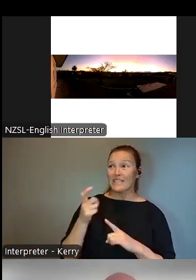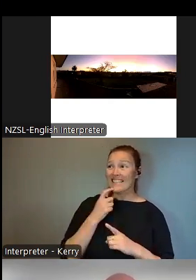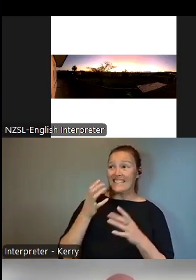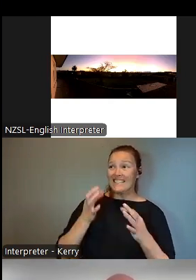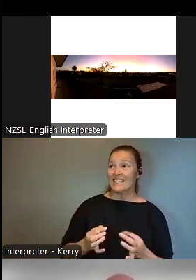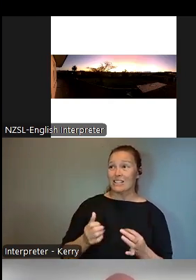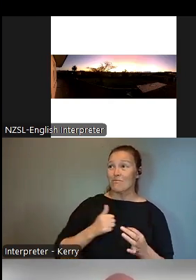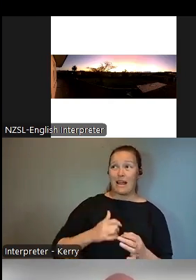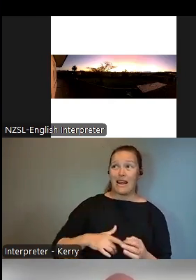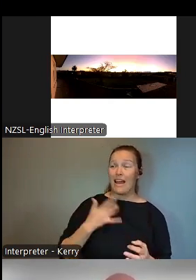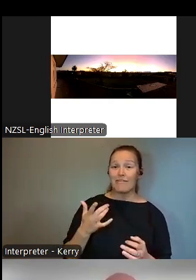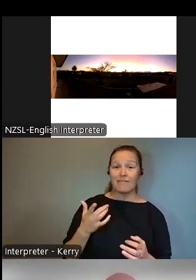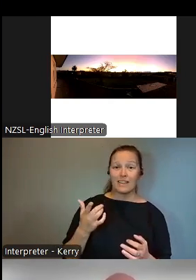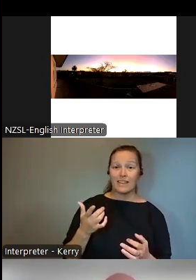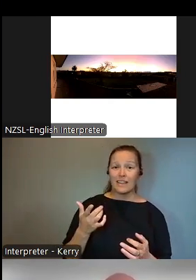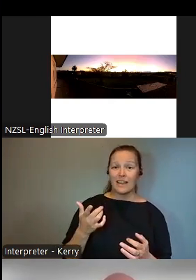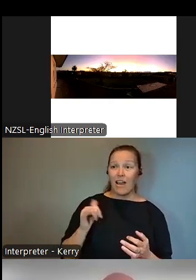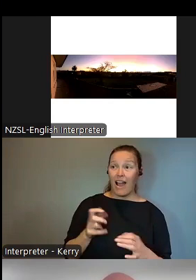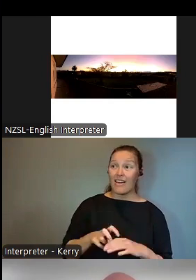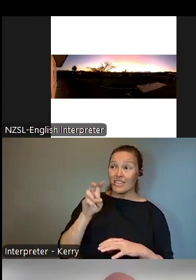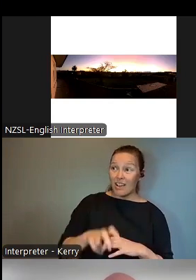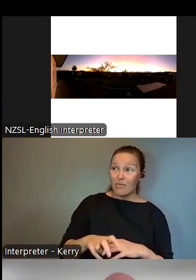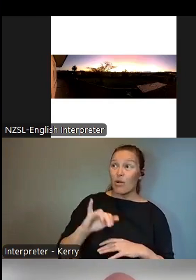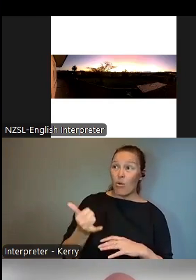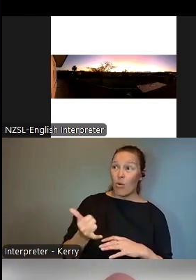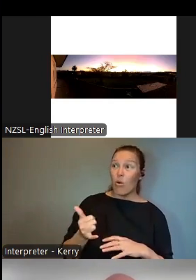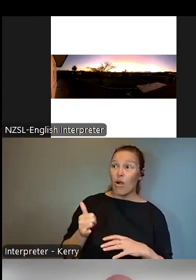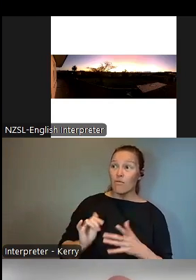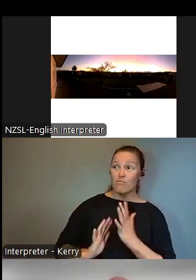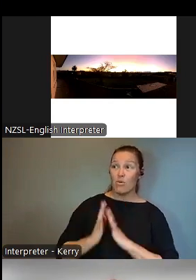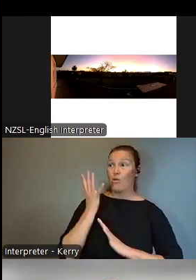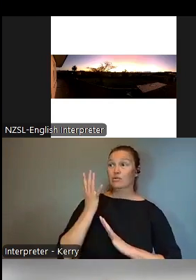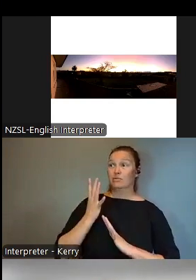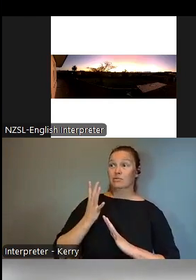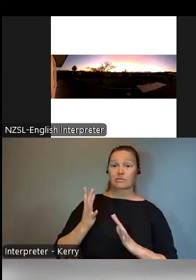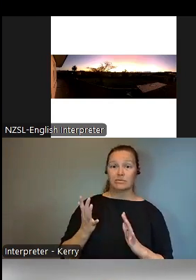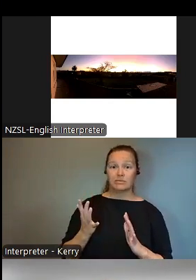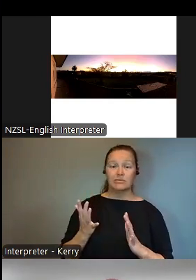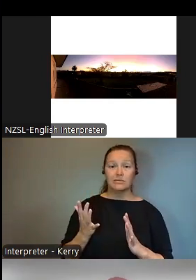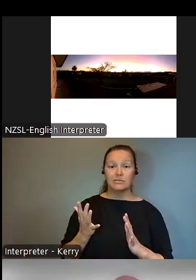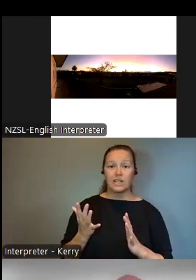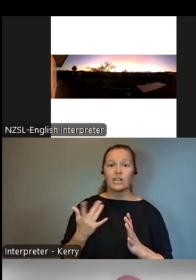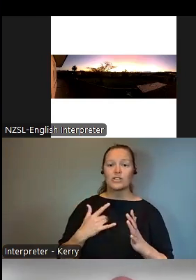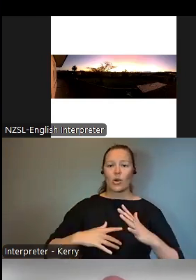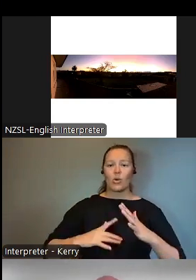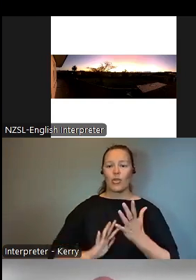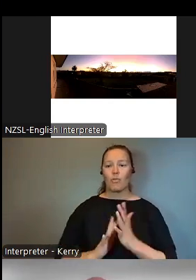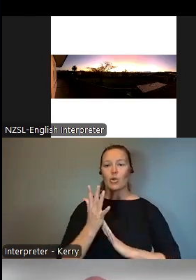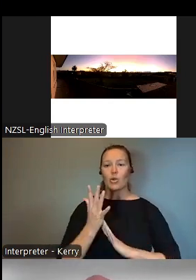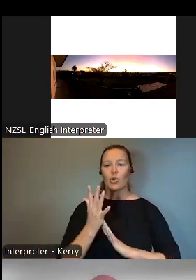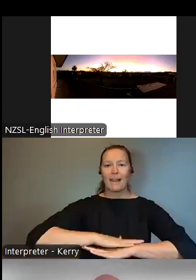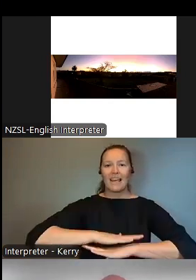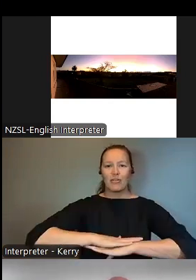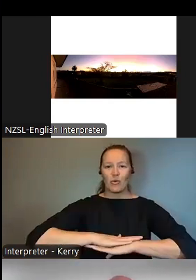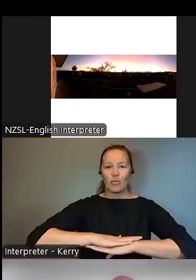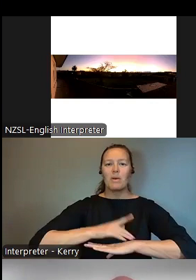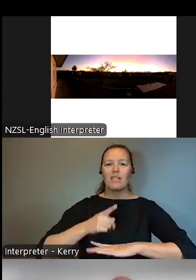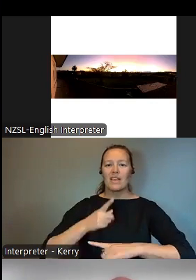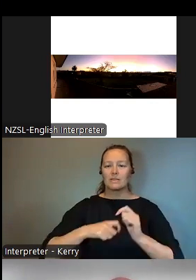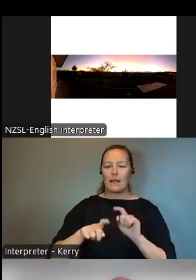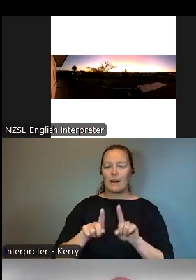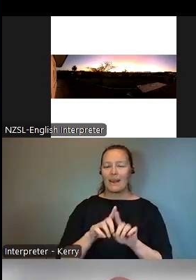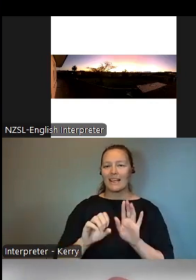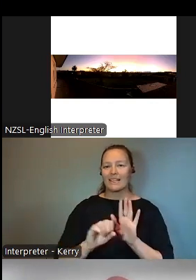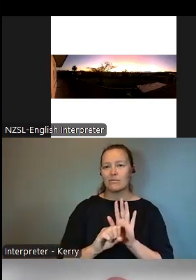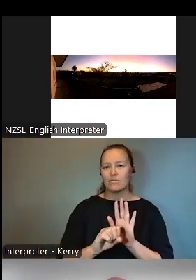in my life. It was either jump or fry. And so the burning platform has come to symbolize